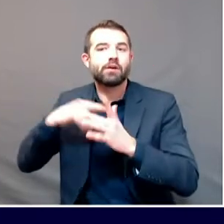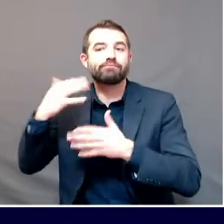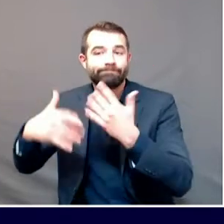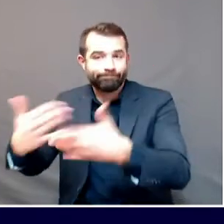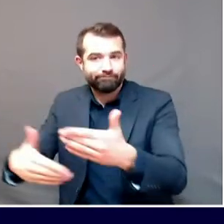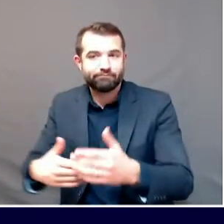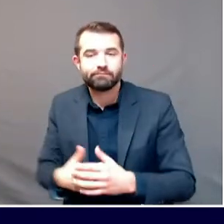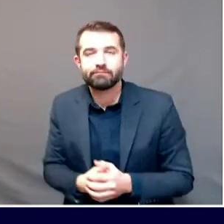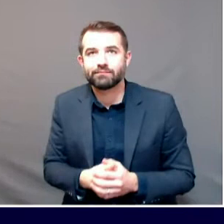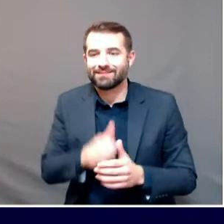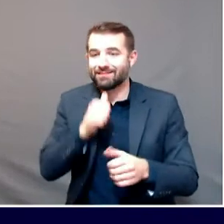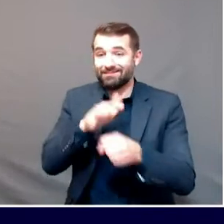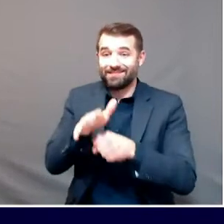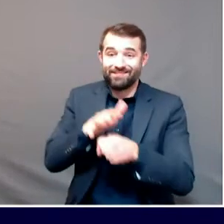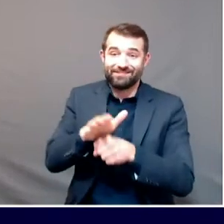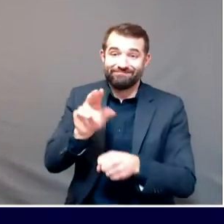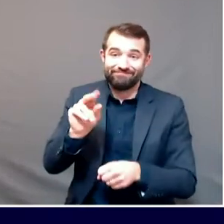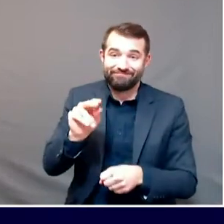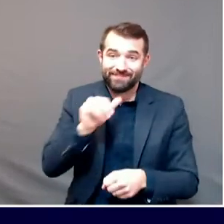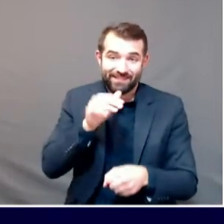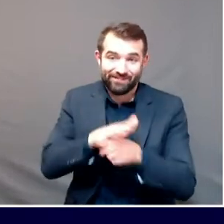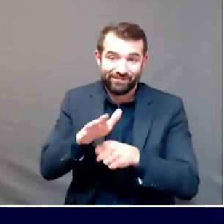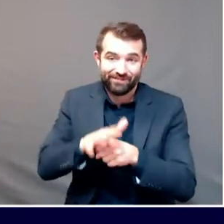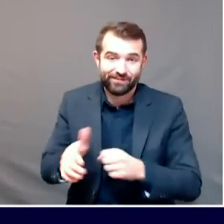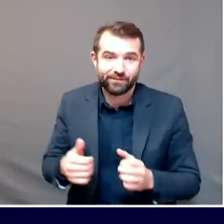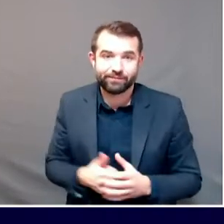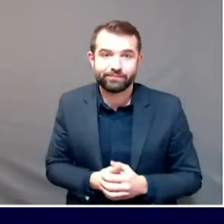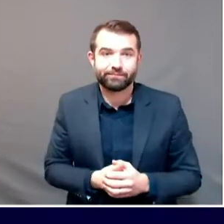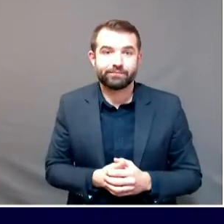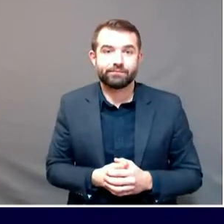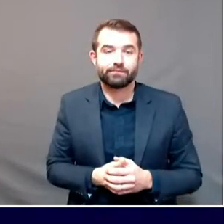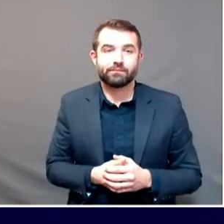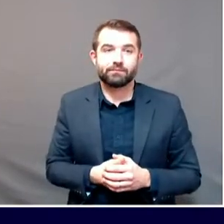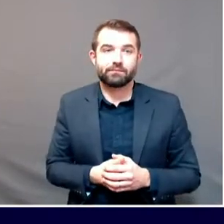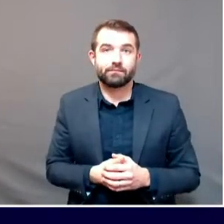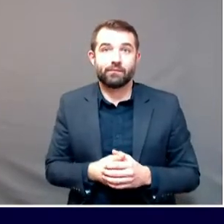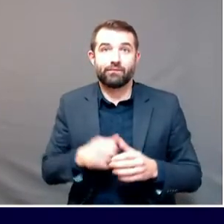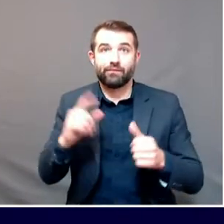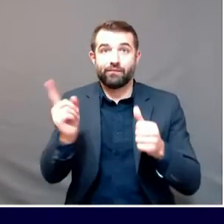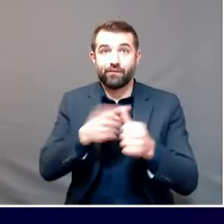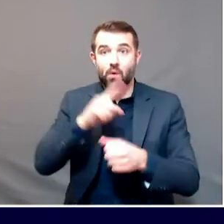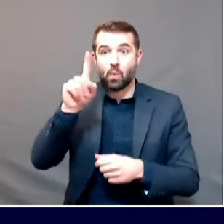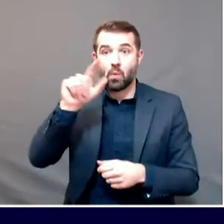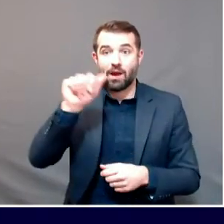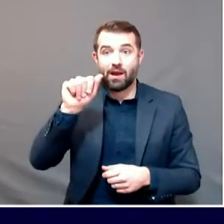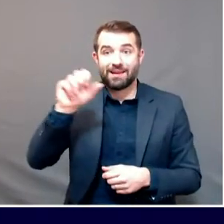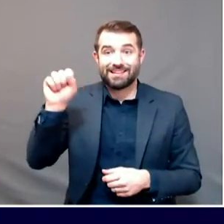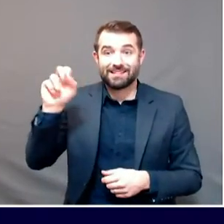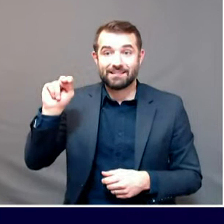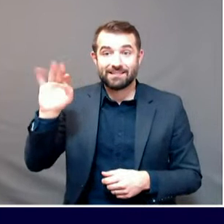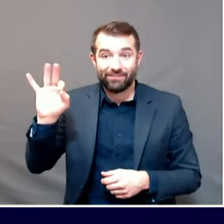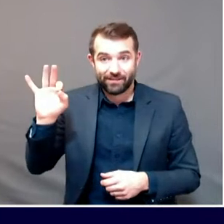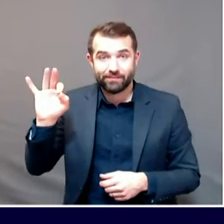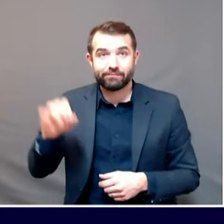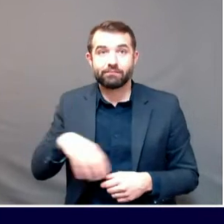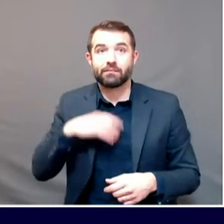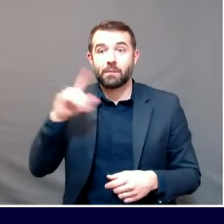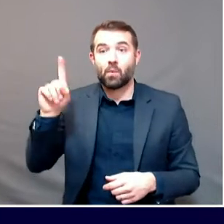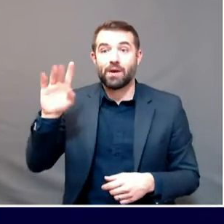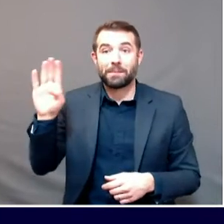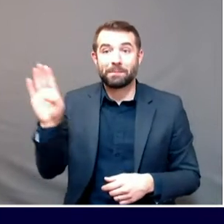pharmacy partnership, Part A being skilled nursing, that is proceeding untouched. Part B being assisted